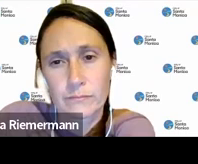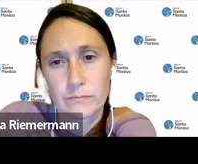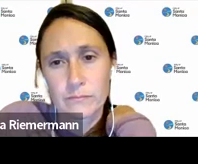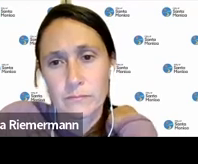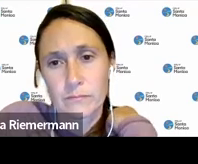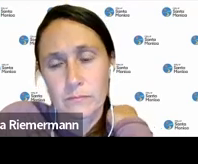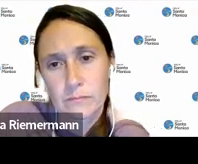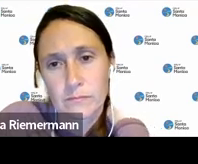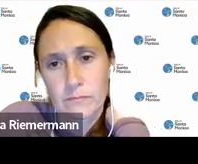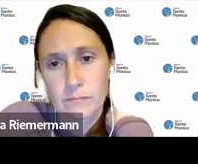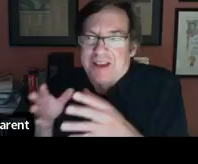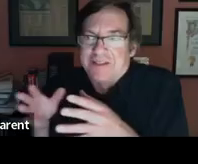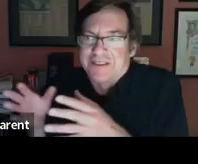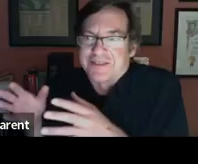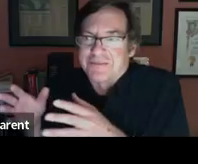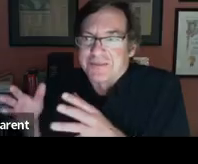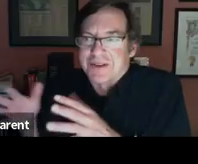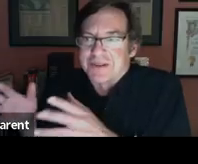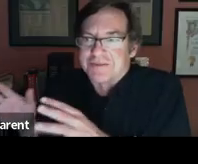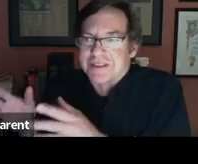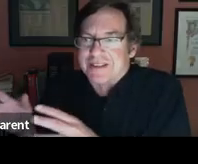So trying to figure out how to have